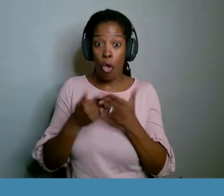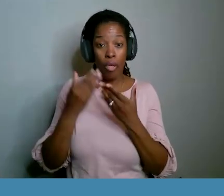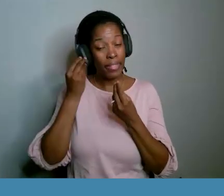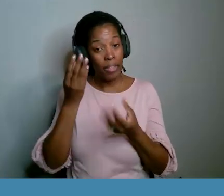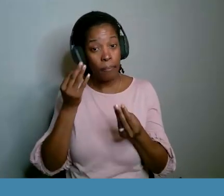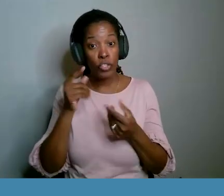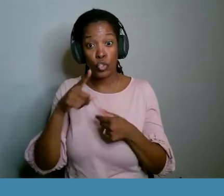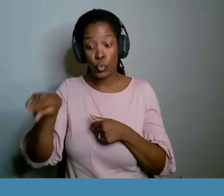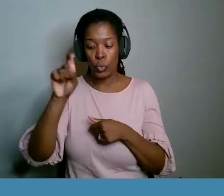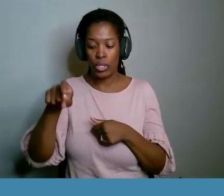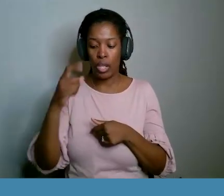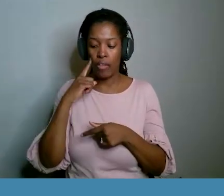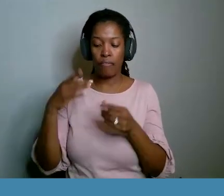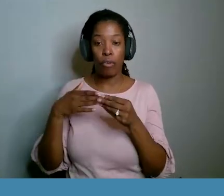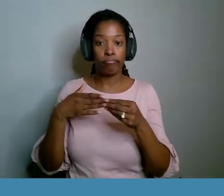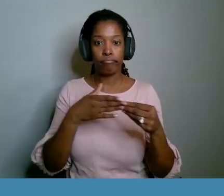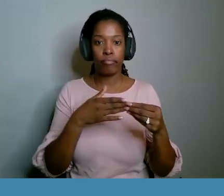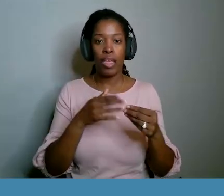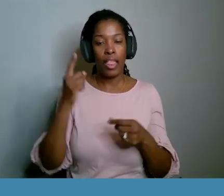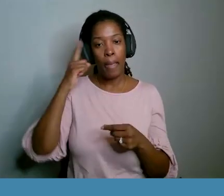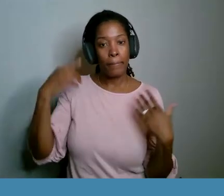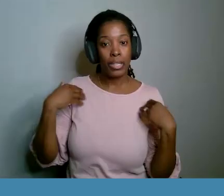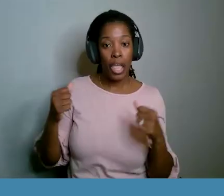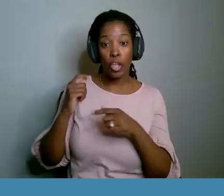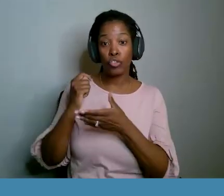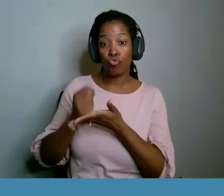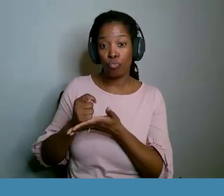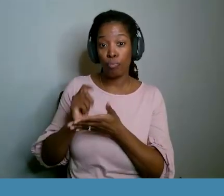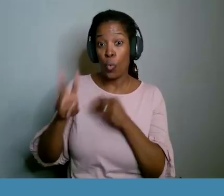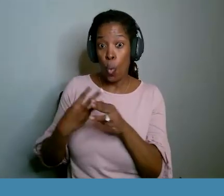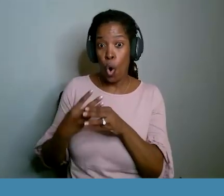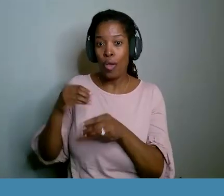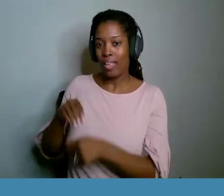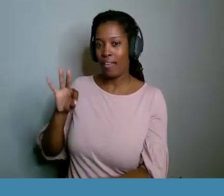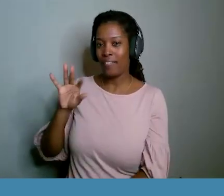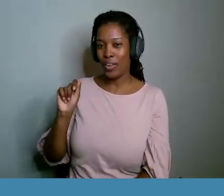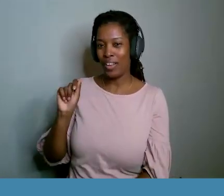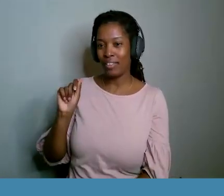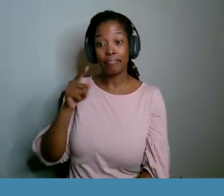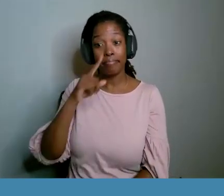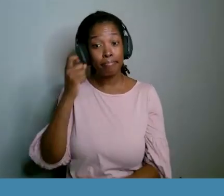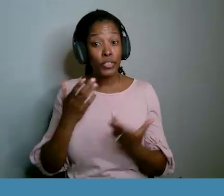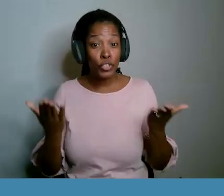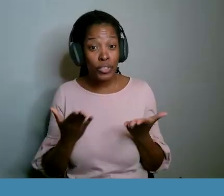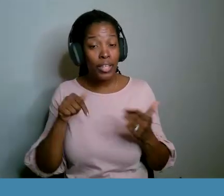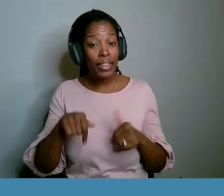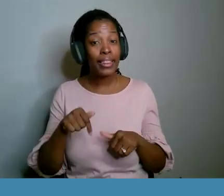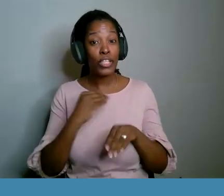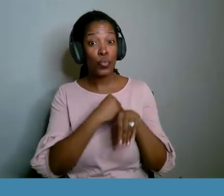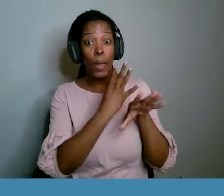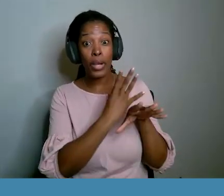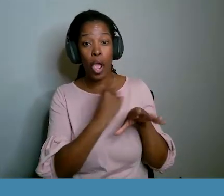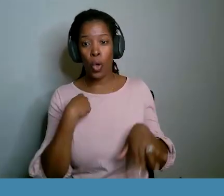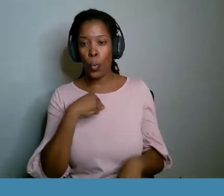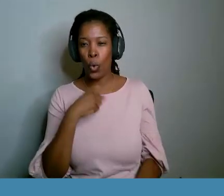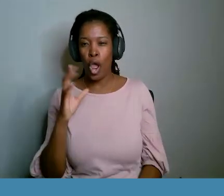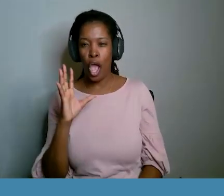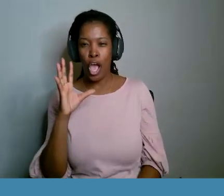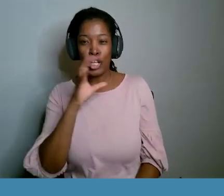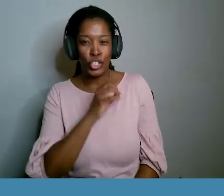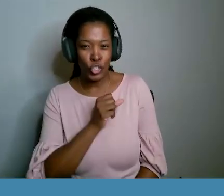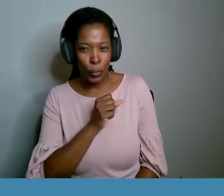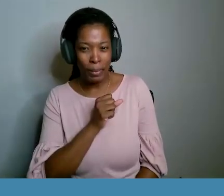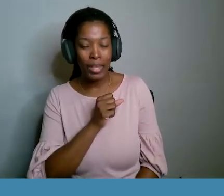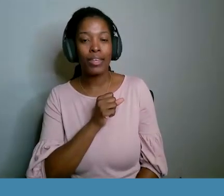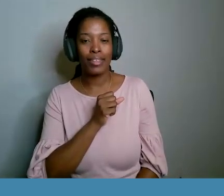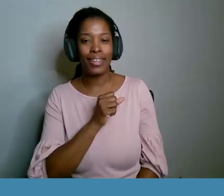navigate the mental health treatment world in Florida. Being that you're attending this webinar, we're assuming that most of you